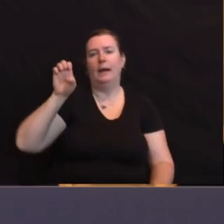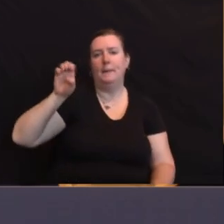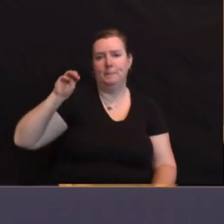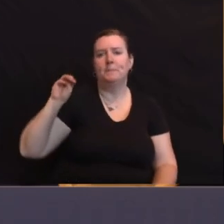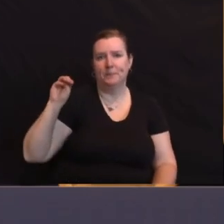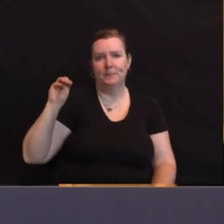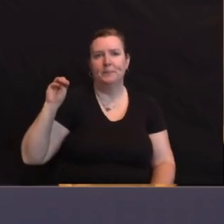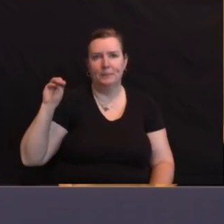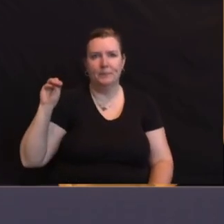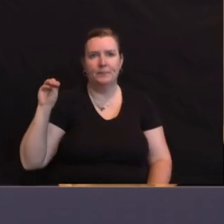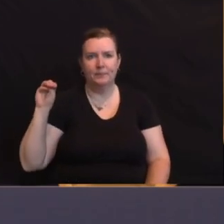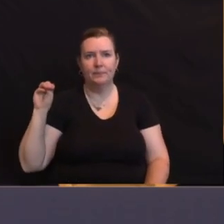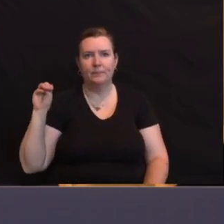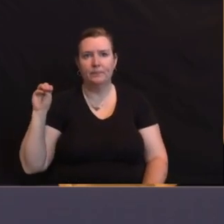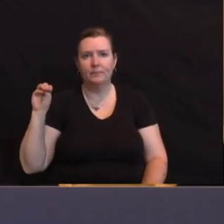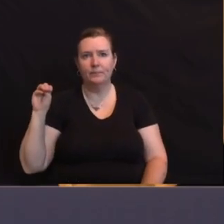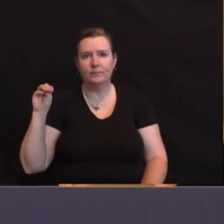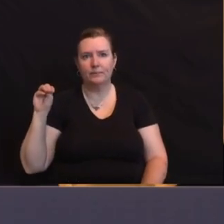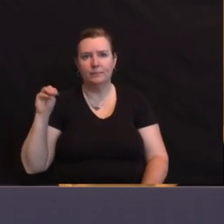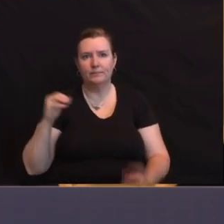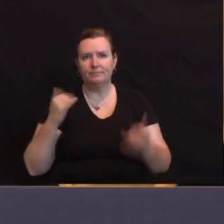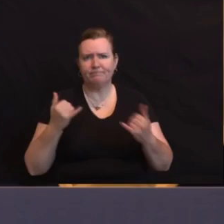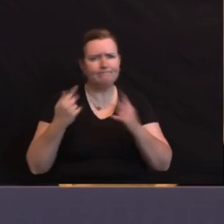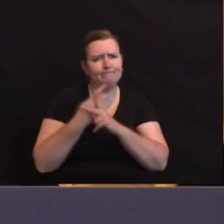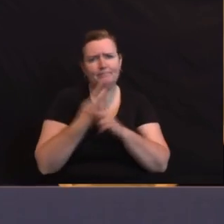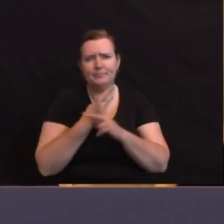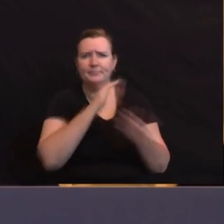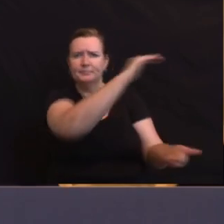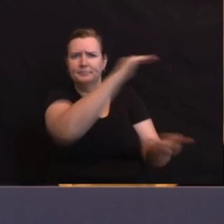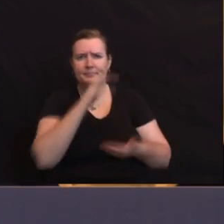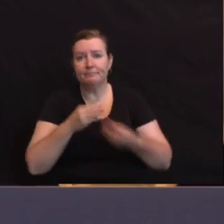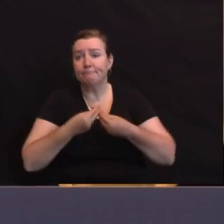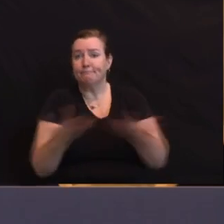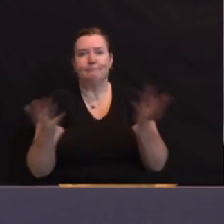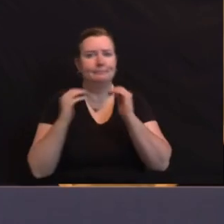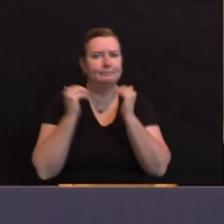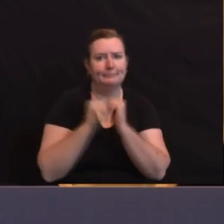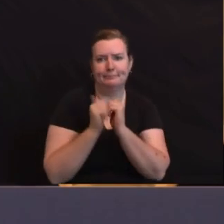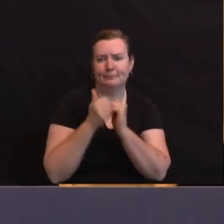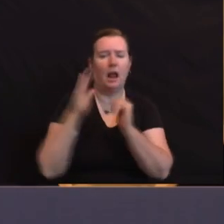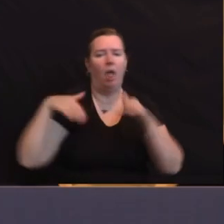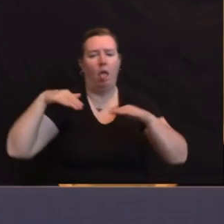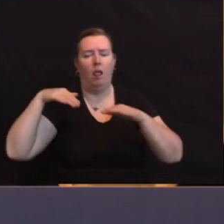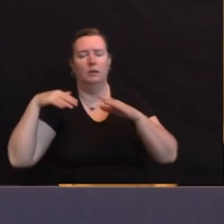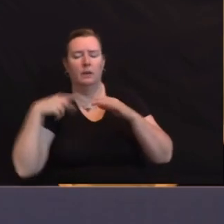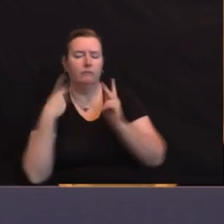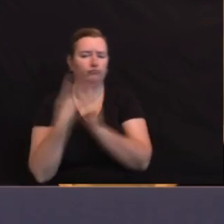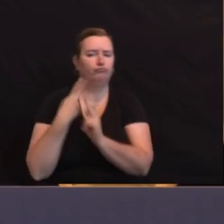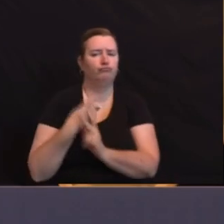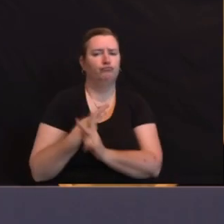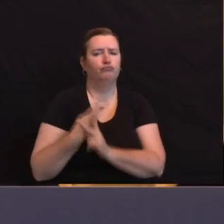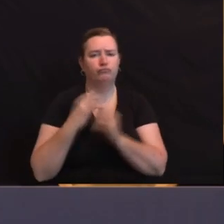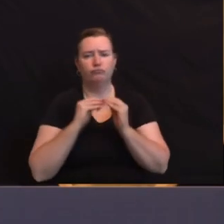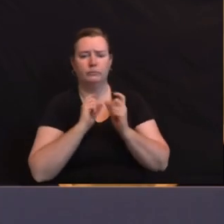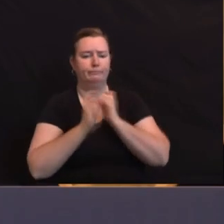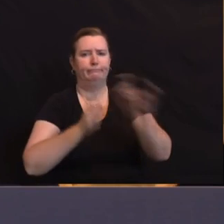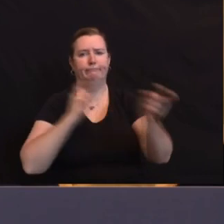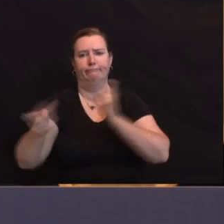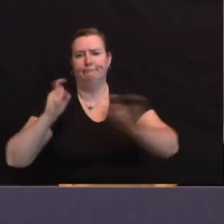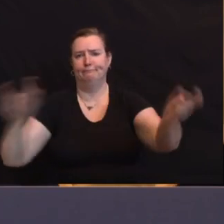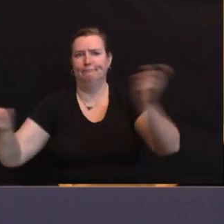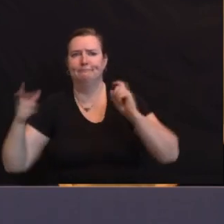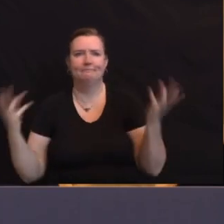next few days how that gets distributed. That's in process. That'll give us all, you know, so somebody walks into the nurse's office with a